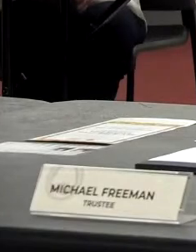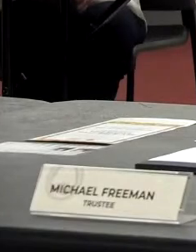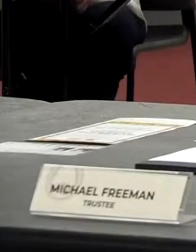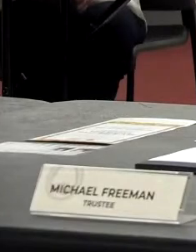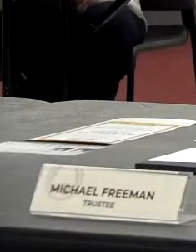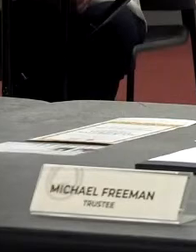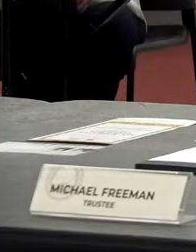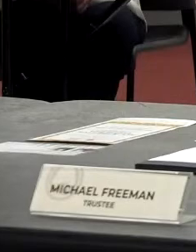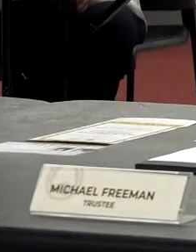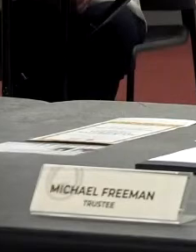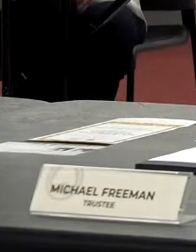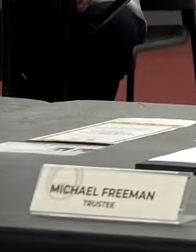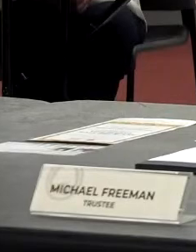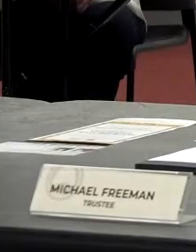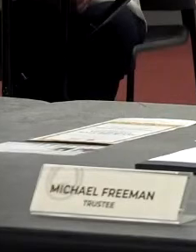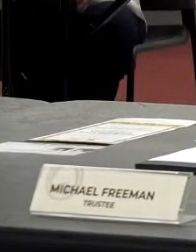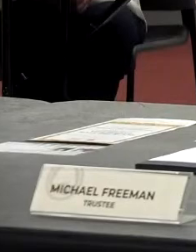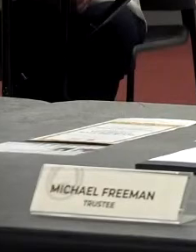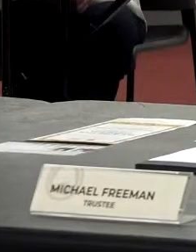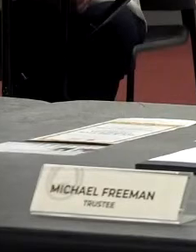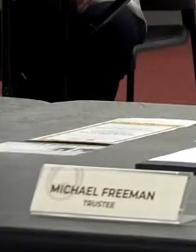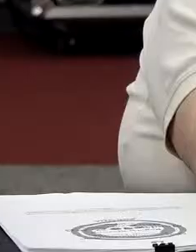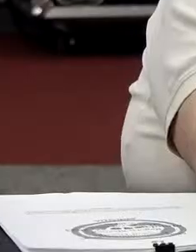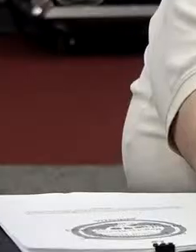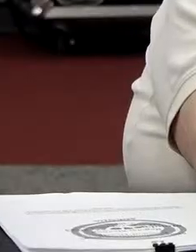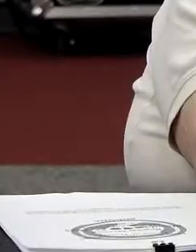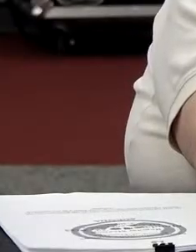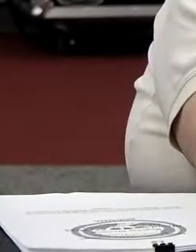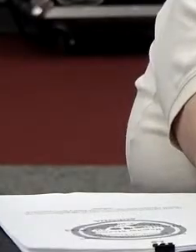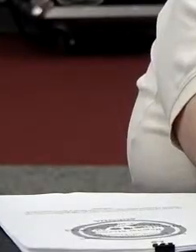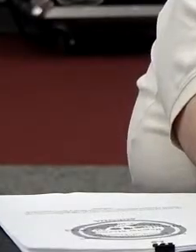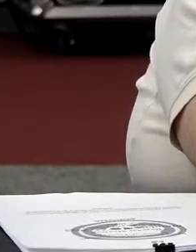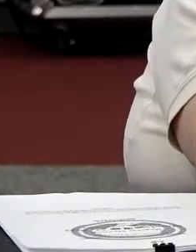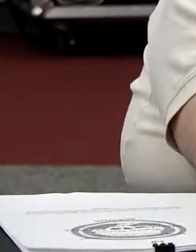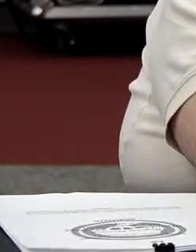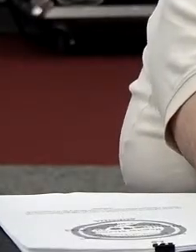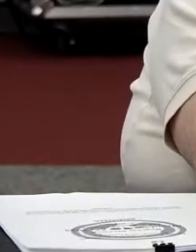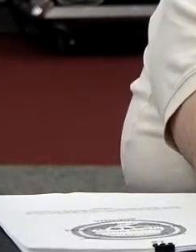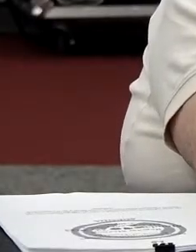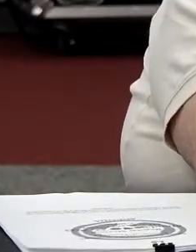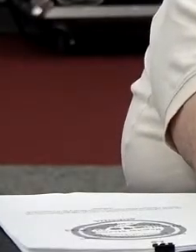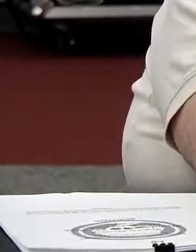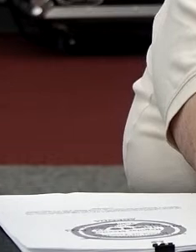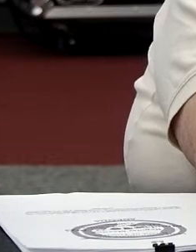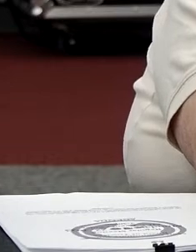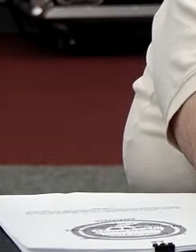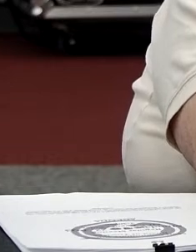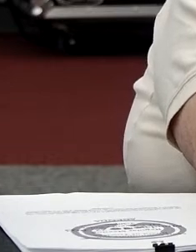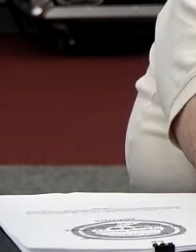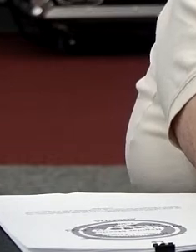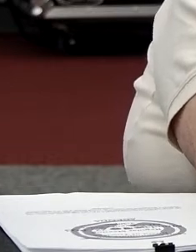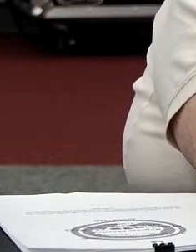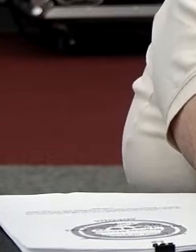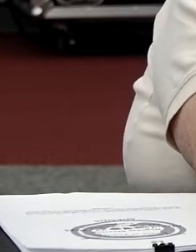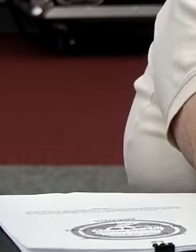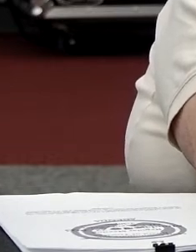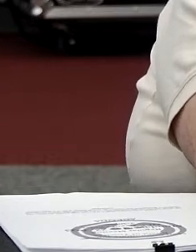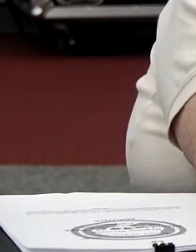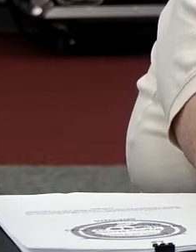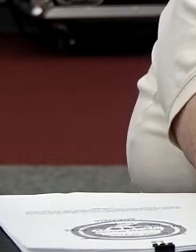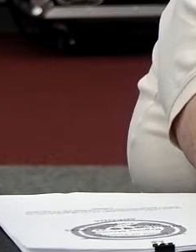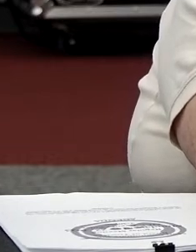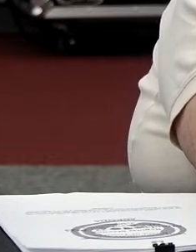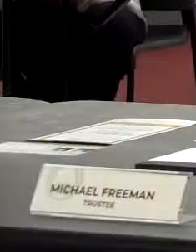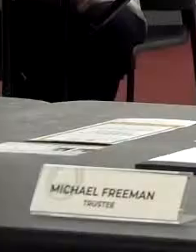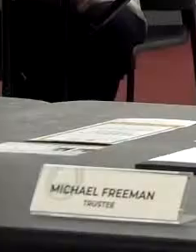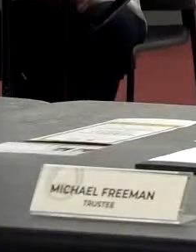November. Okay. Yeah. Did you have any of them that you cut before you started the process because they didn't meet the basic